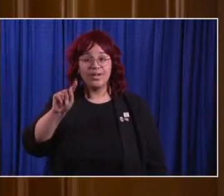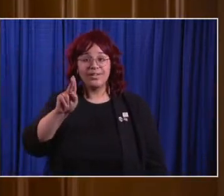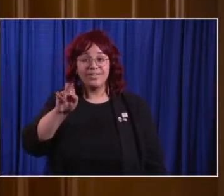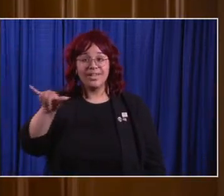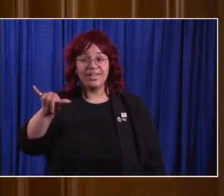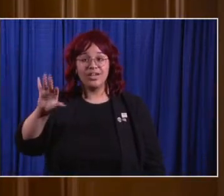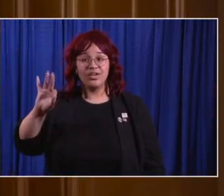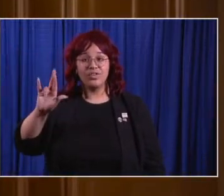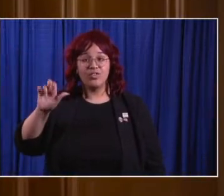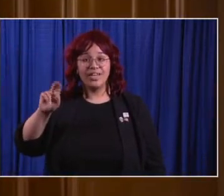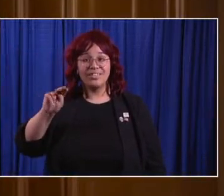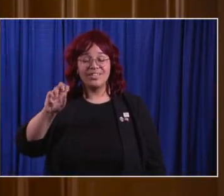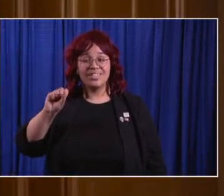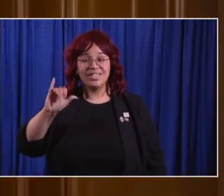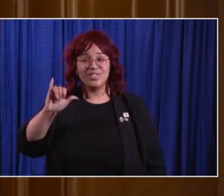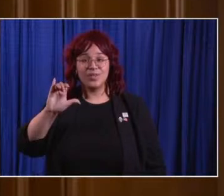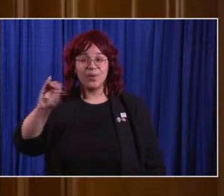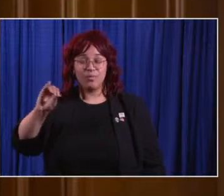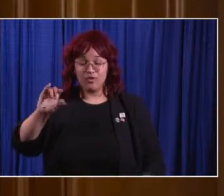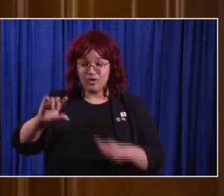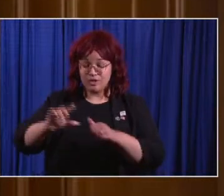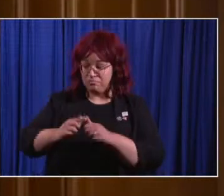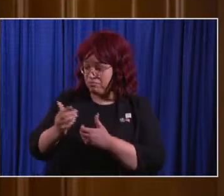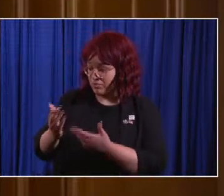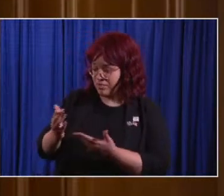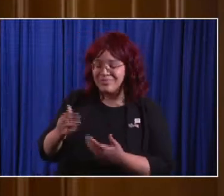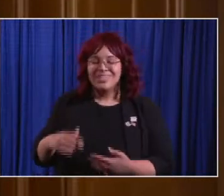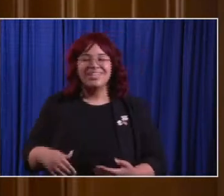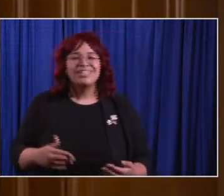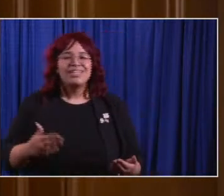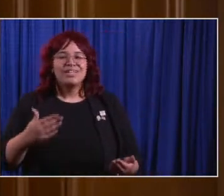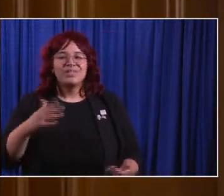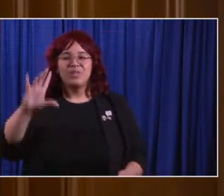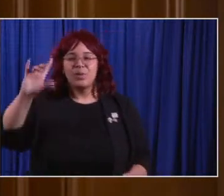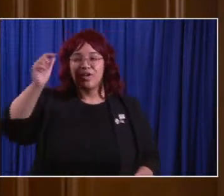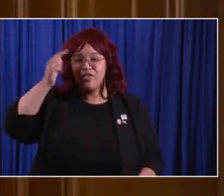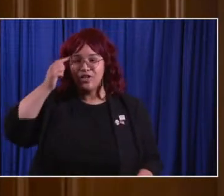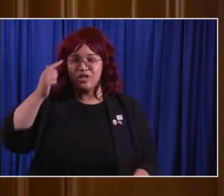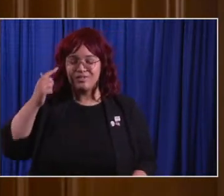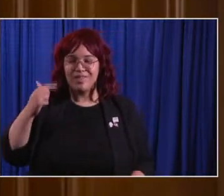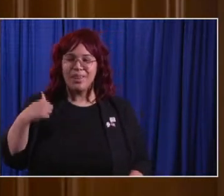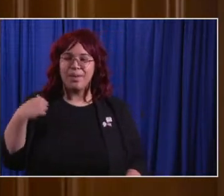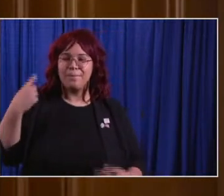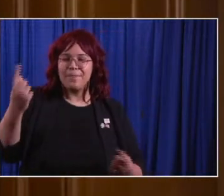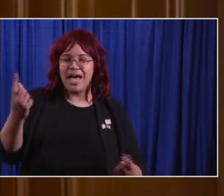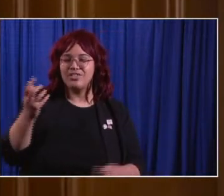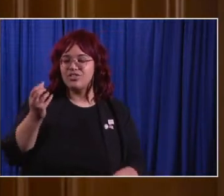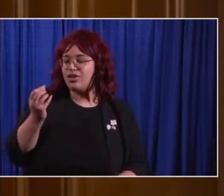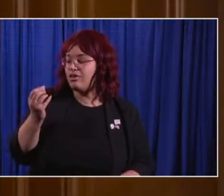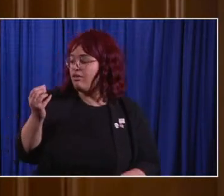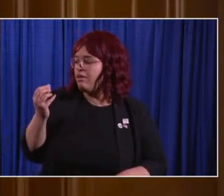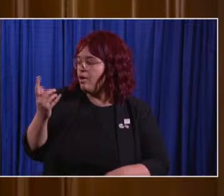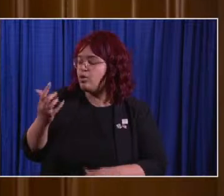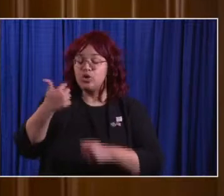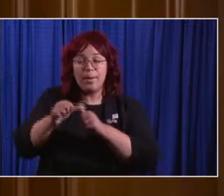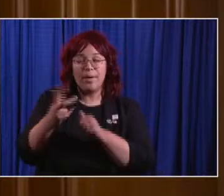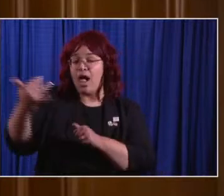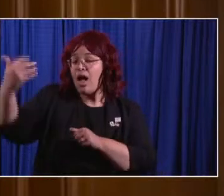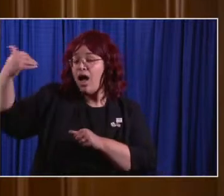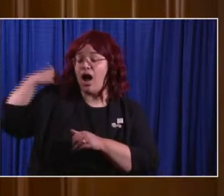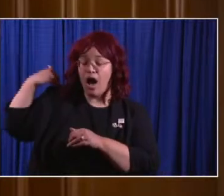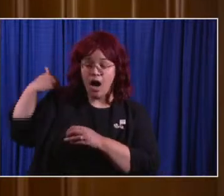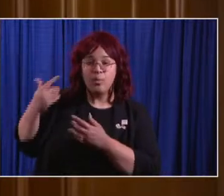Hi. Can you take us back to the first few days of the pandemic, Governor, and talk to us about what health professionals were telling you about possible